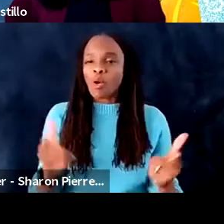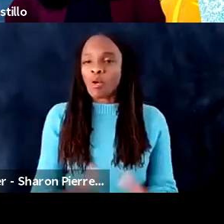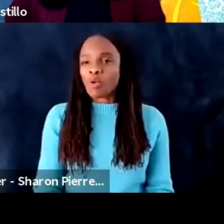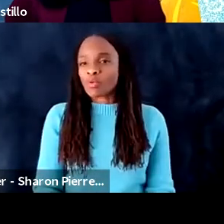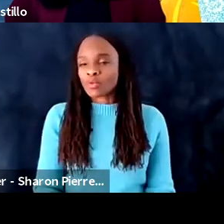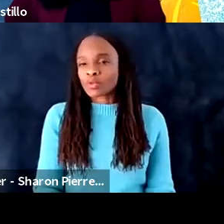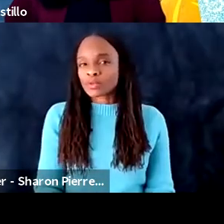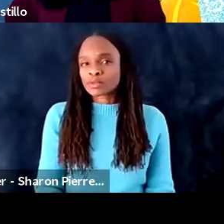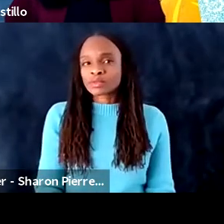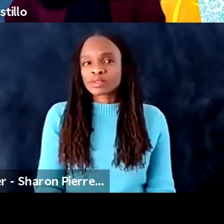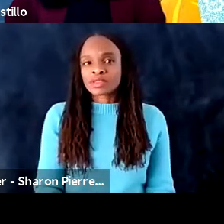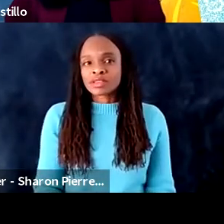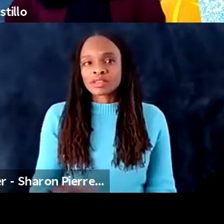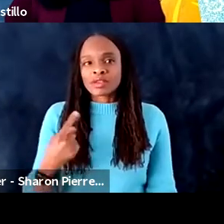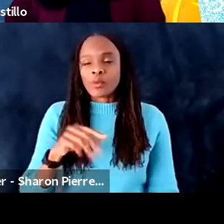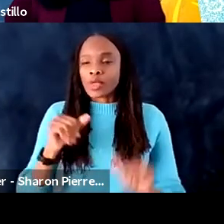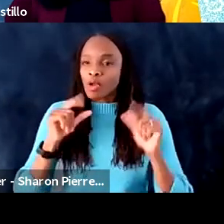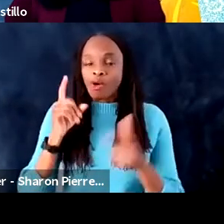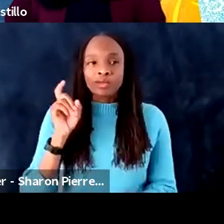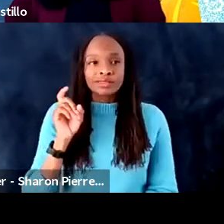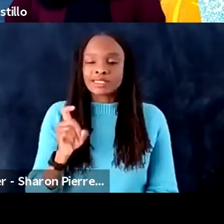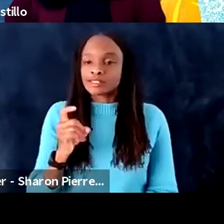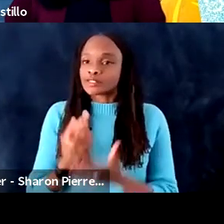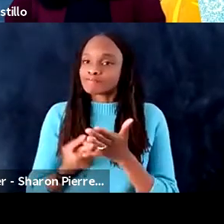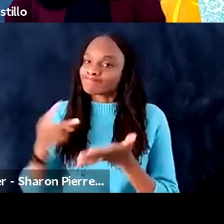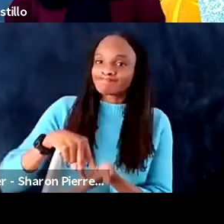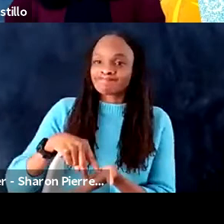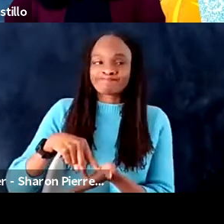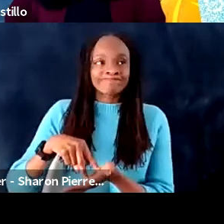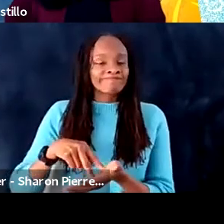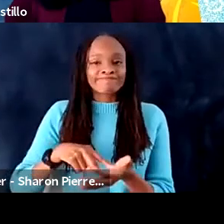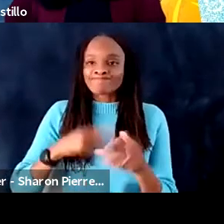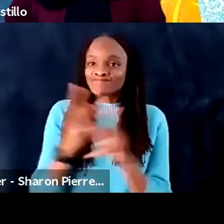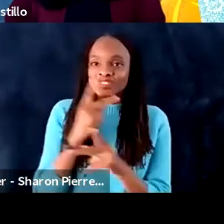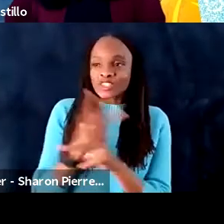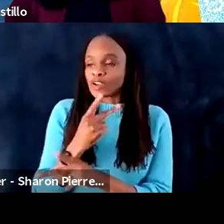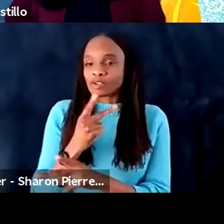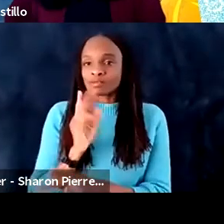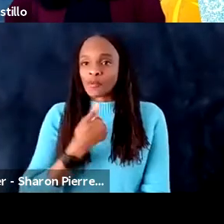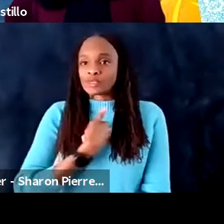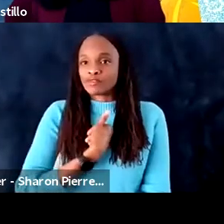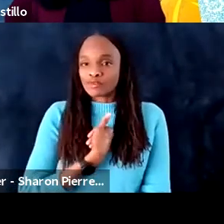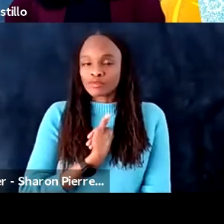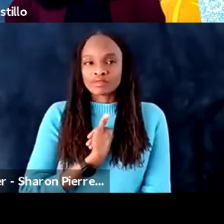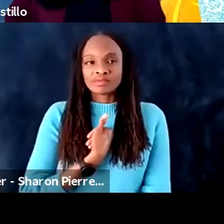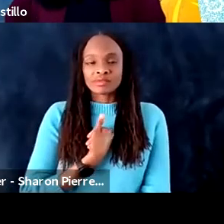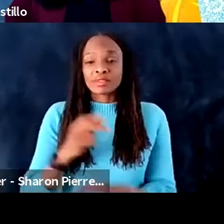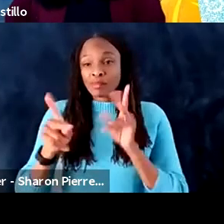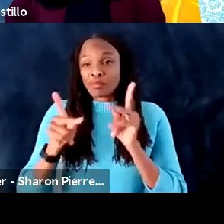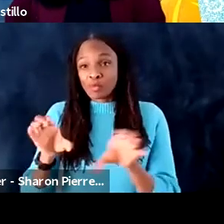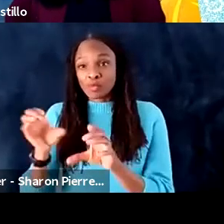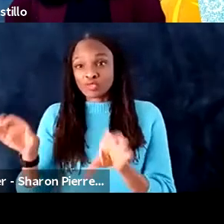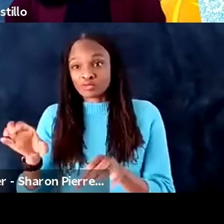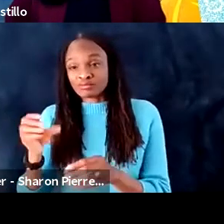just have to pull ourselves up by the bootstraps and figure it out by ourselves, and those who do